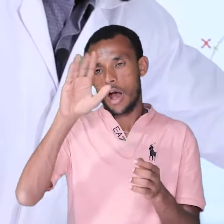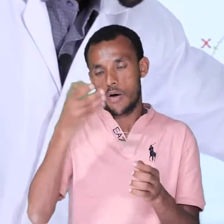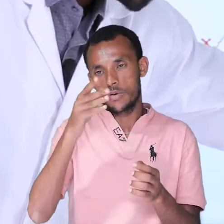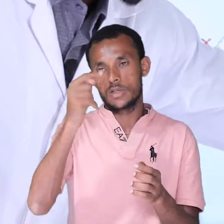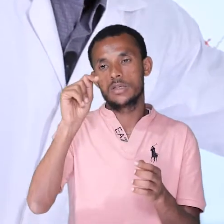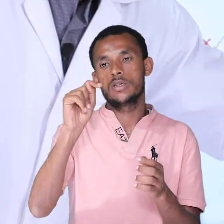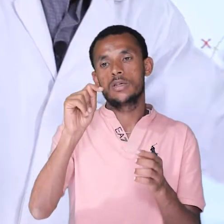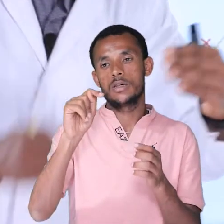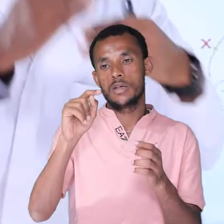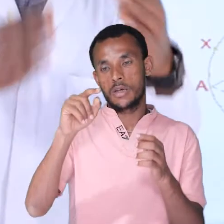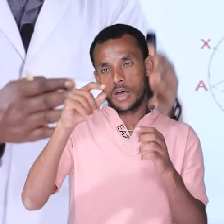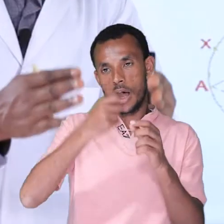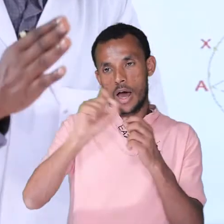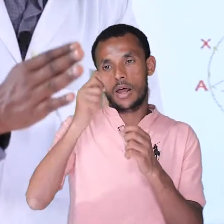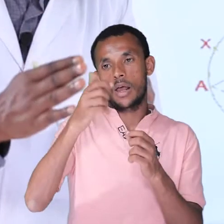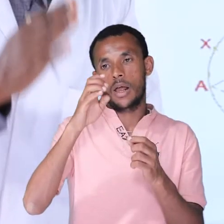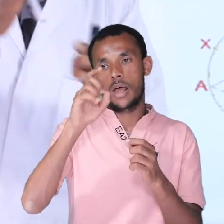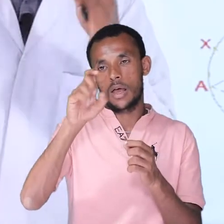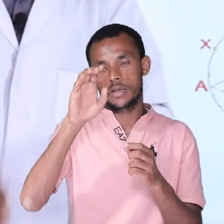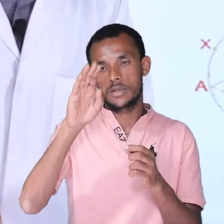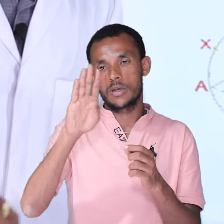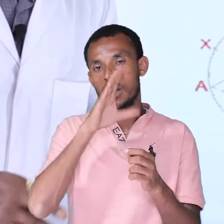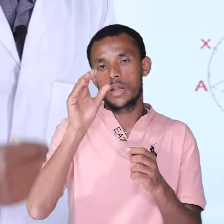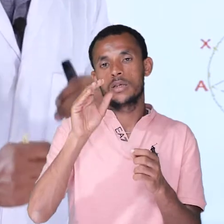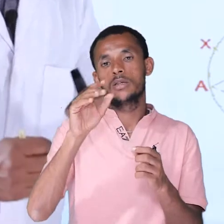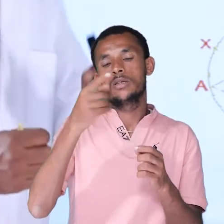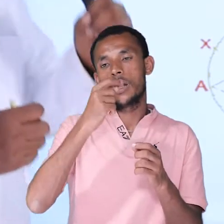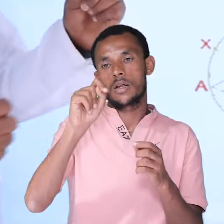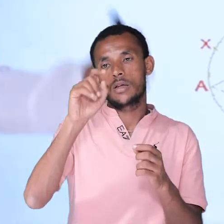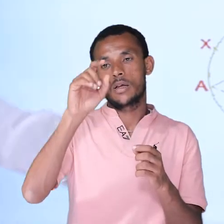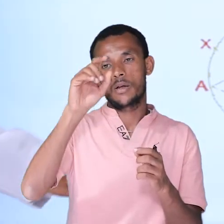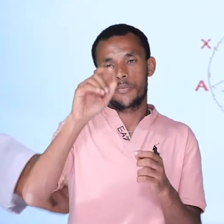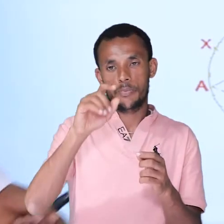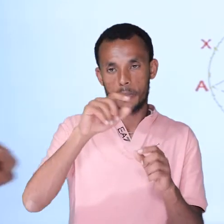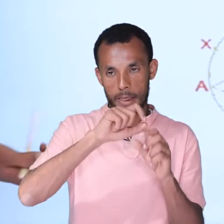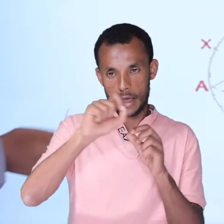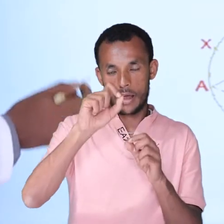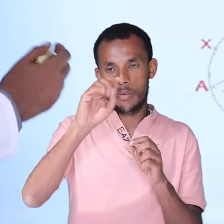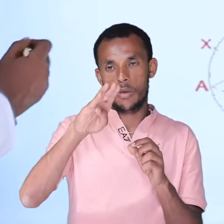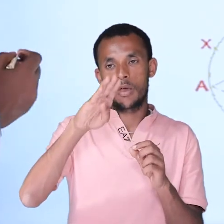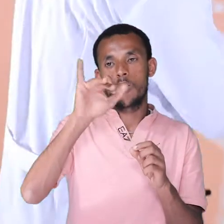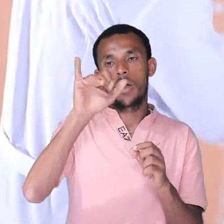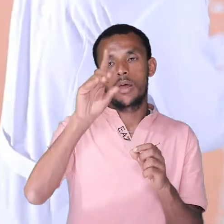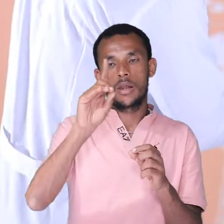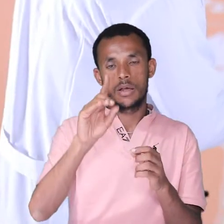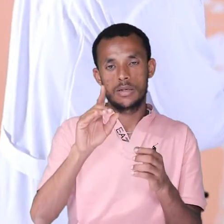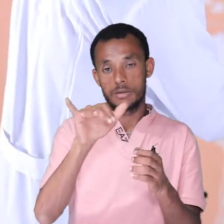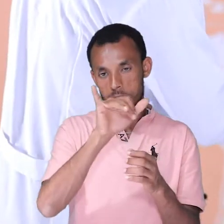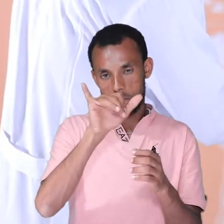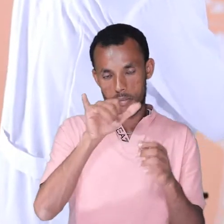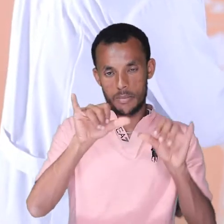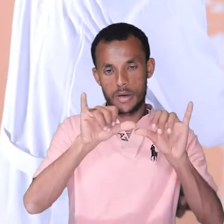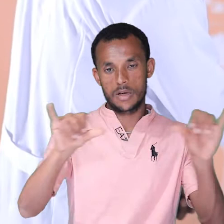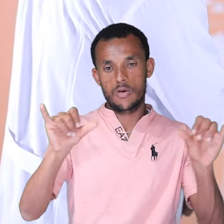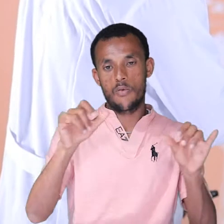arc XC plus half of the measures of the arc BYD. The same as measures